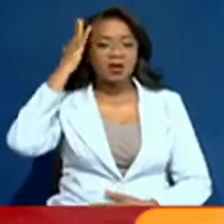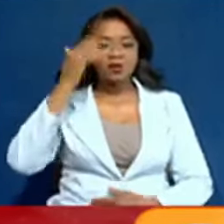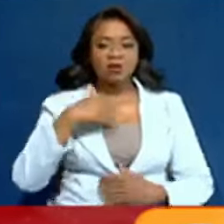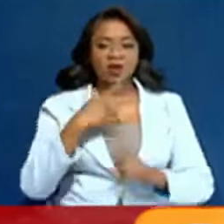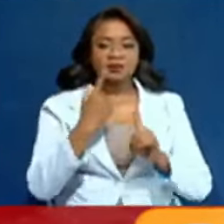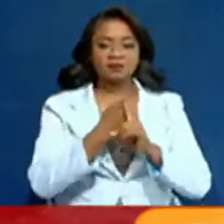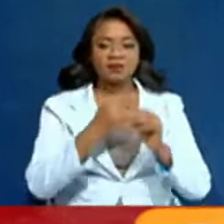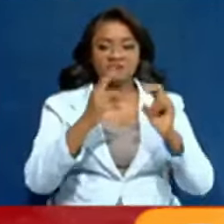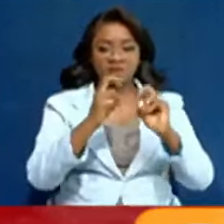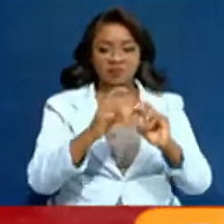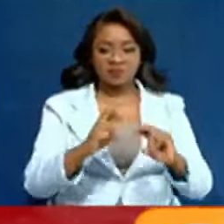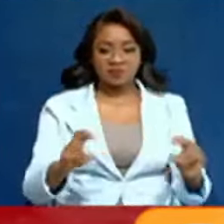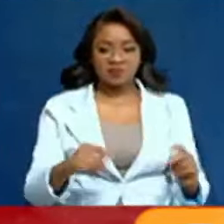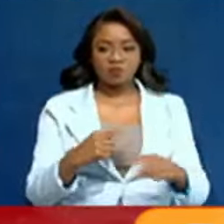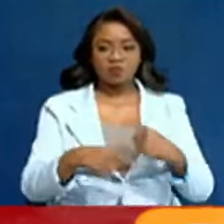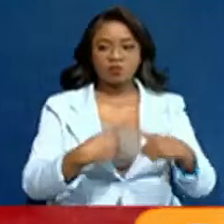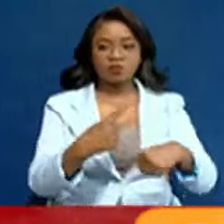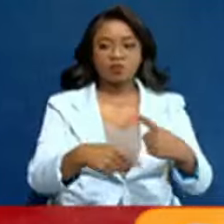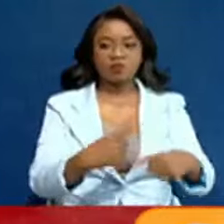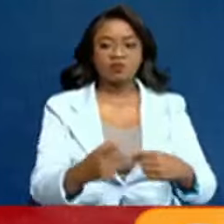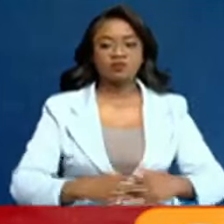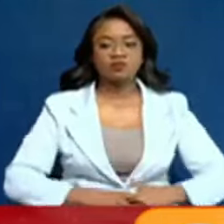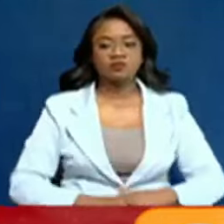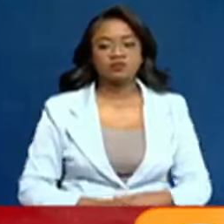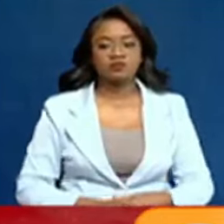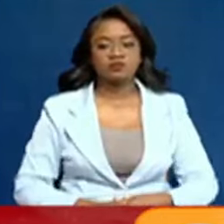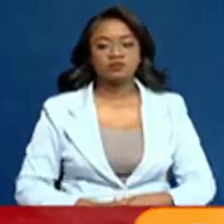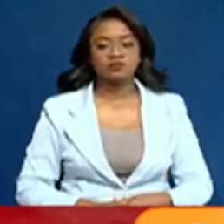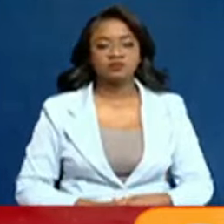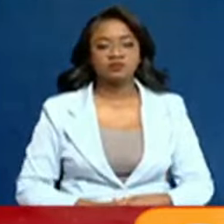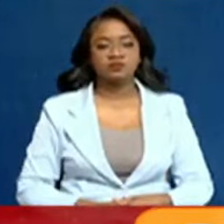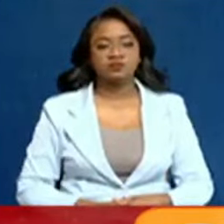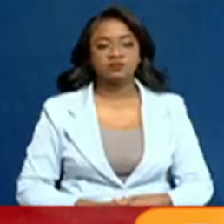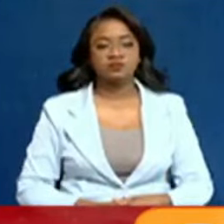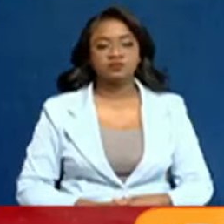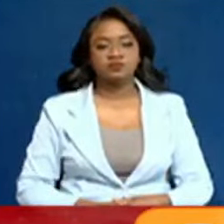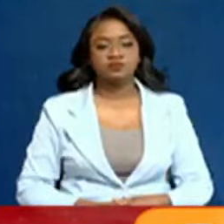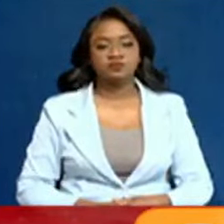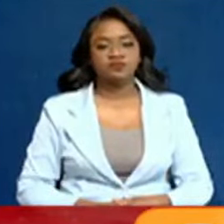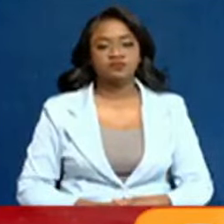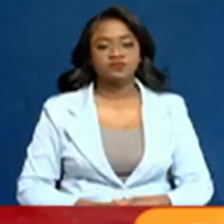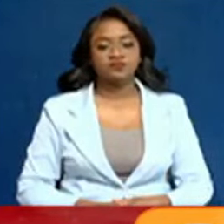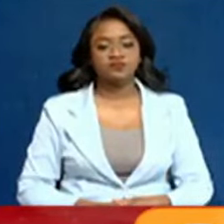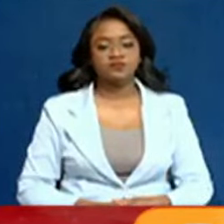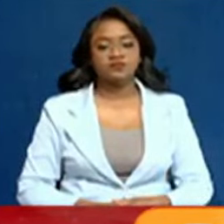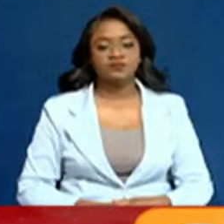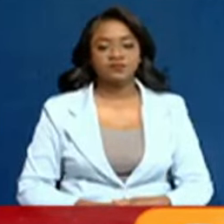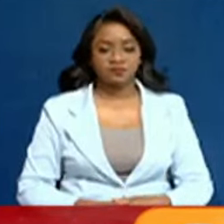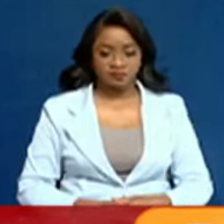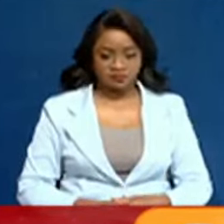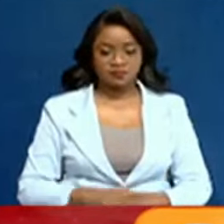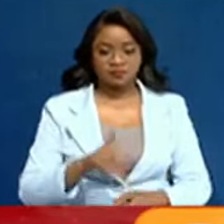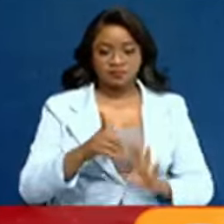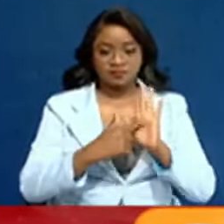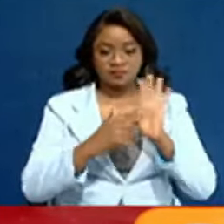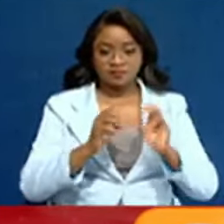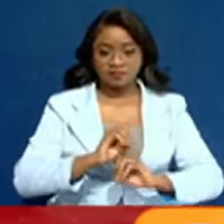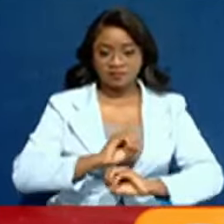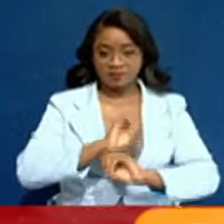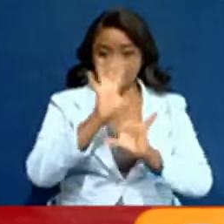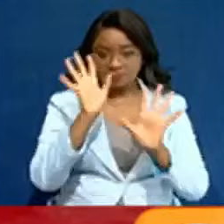relation to what happened during the demonstrations. There is a clear demonstration that